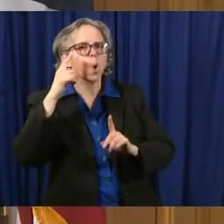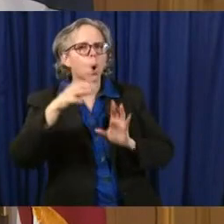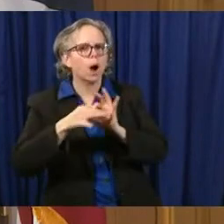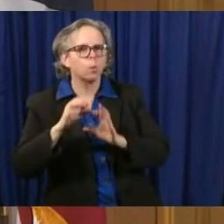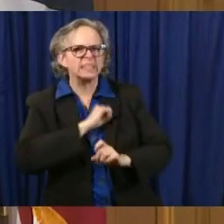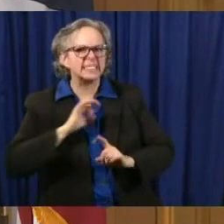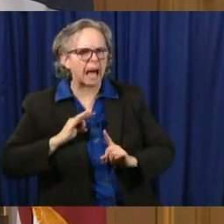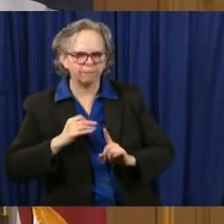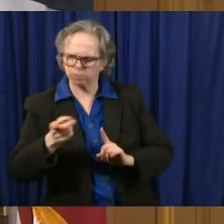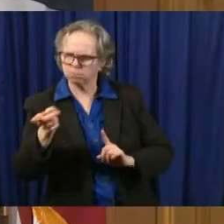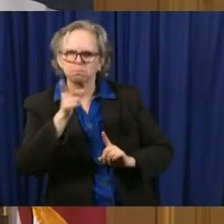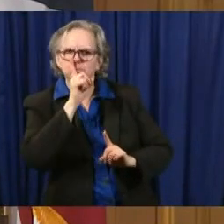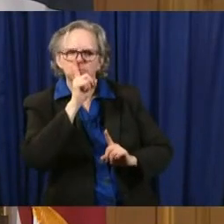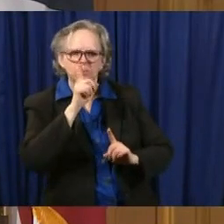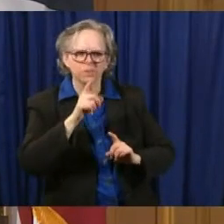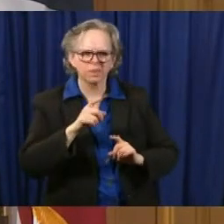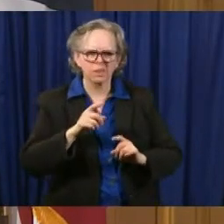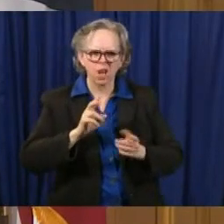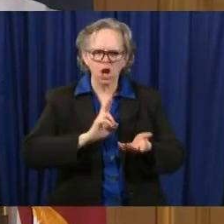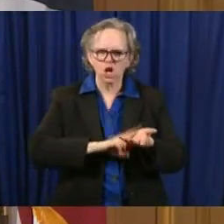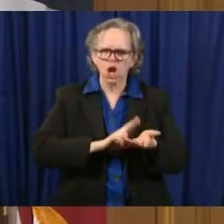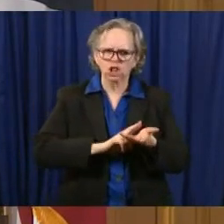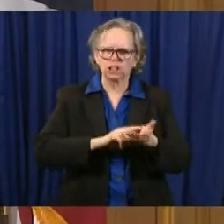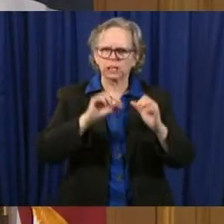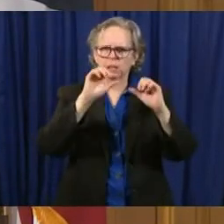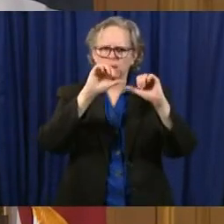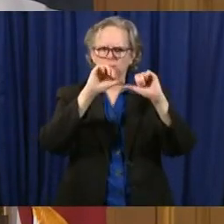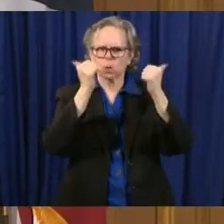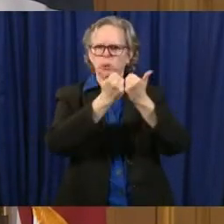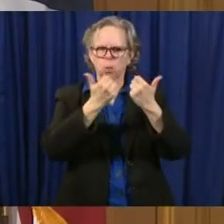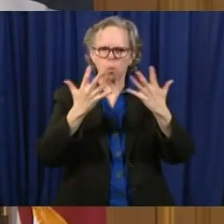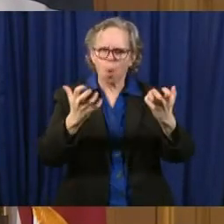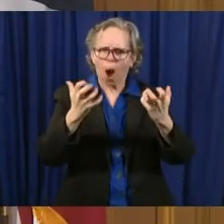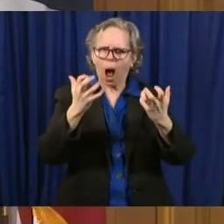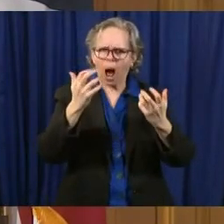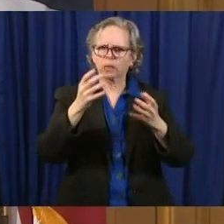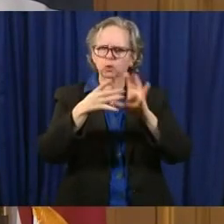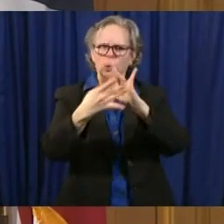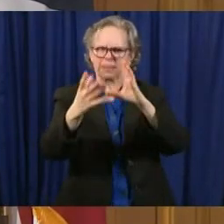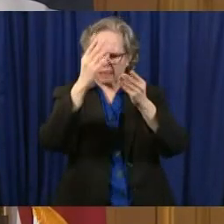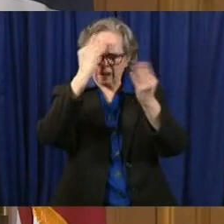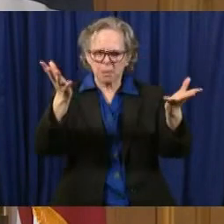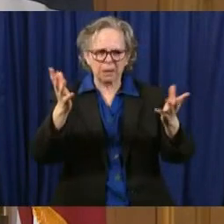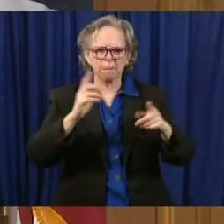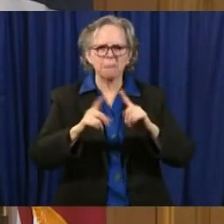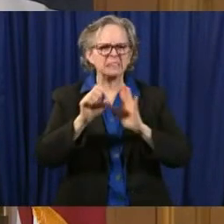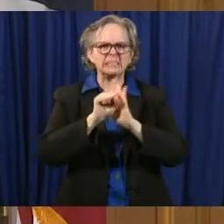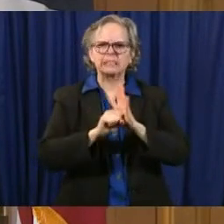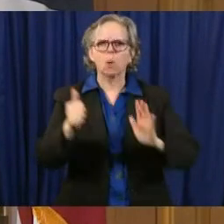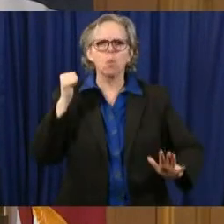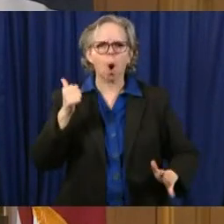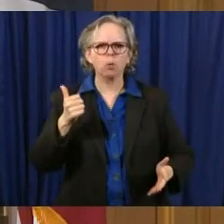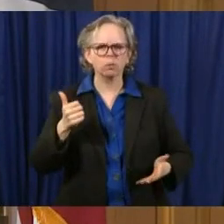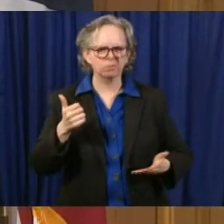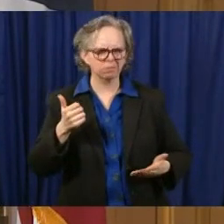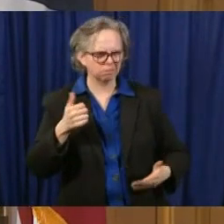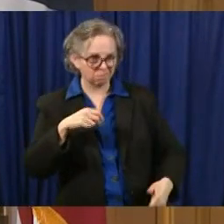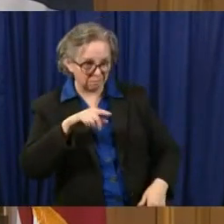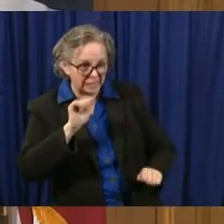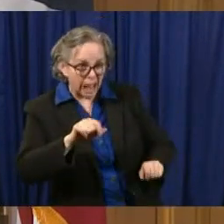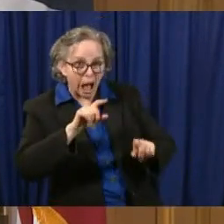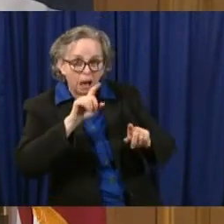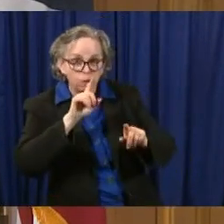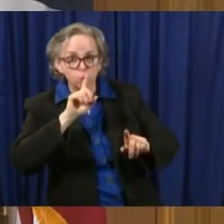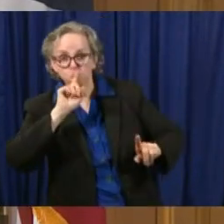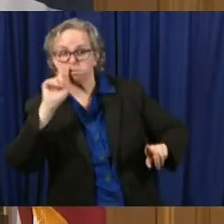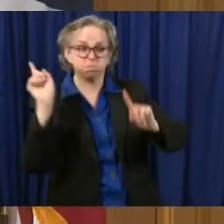Association, for example, supports the release of that information, but the state won't release it. Will you order the release of that information? Okay, I've got to look at